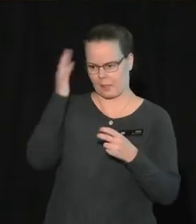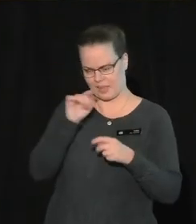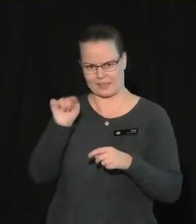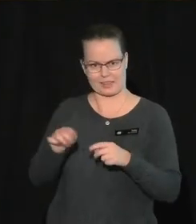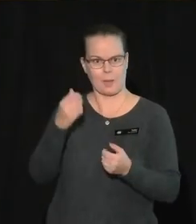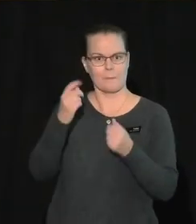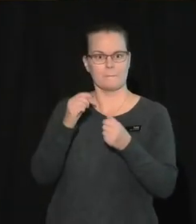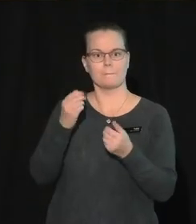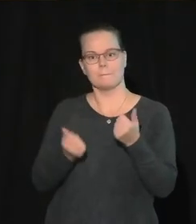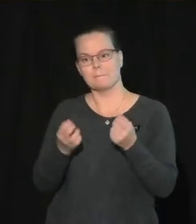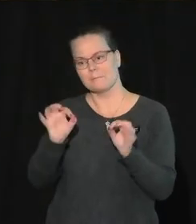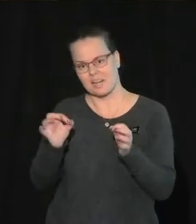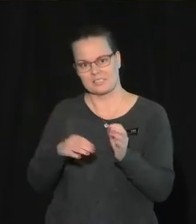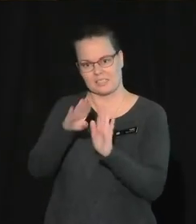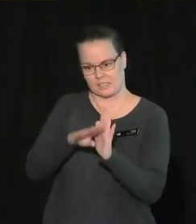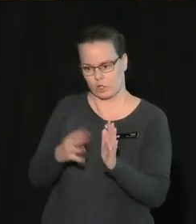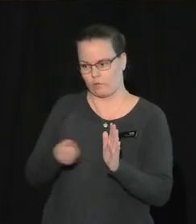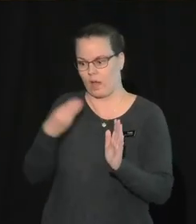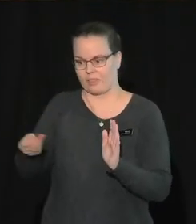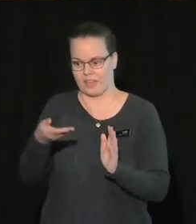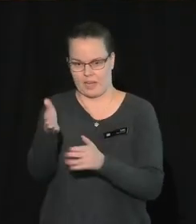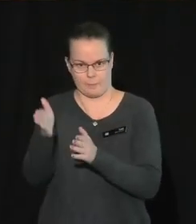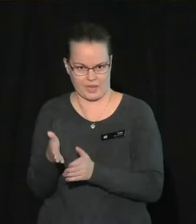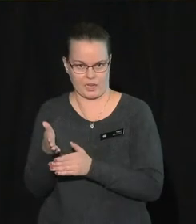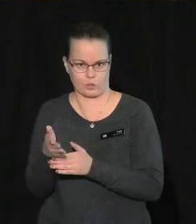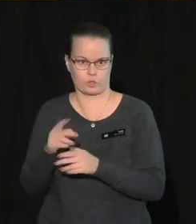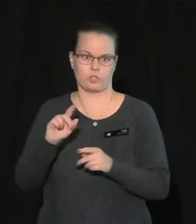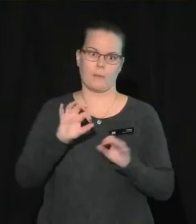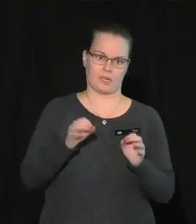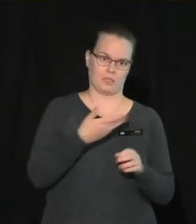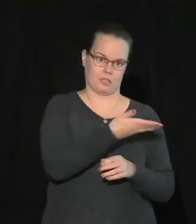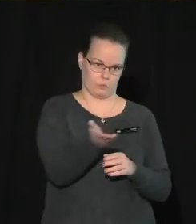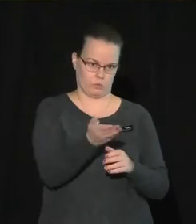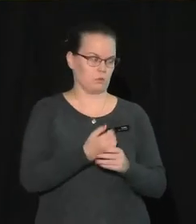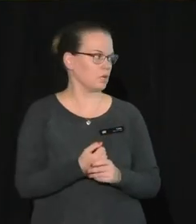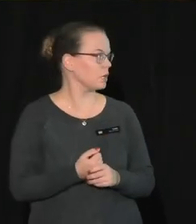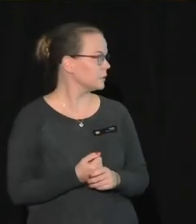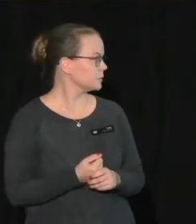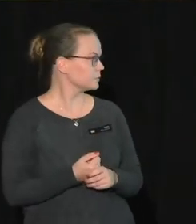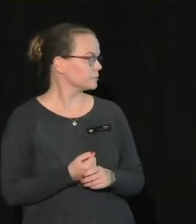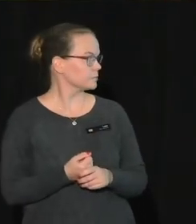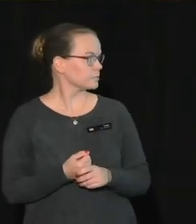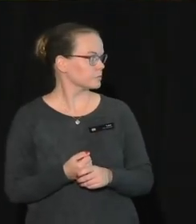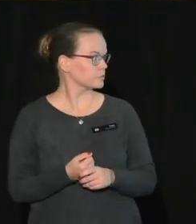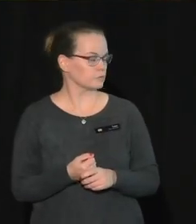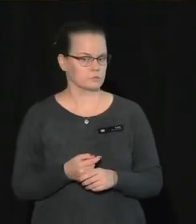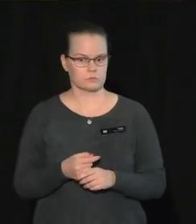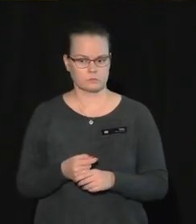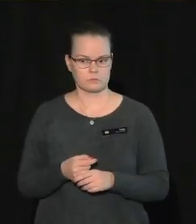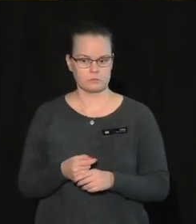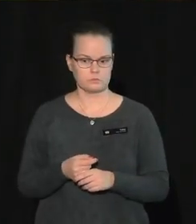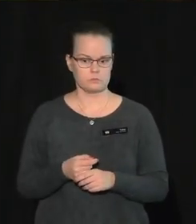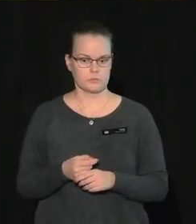fundamental alteration. This means that economic operators have to comply with the